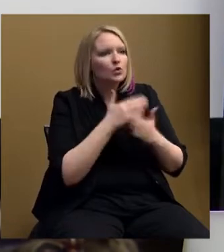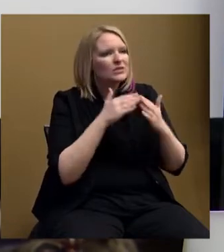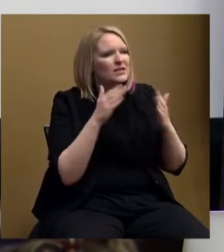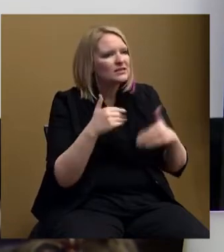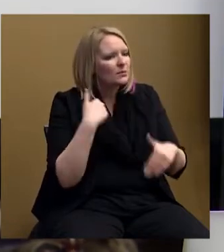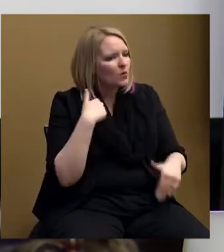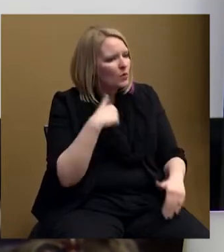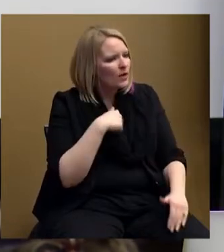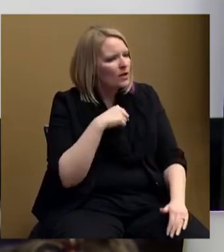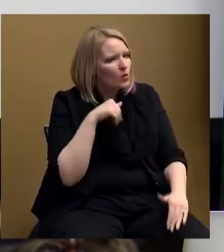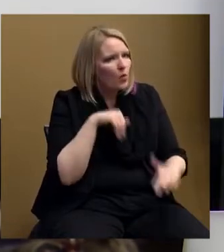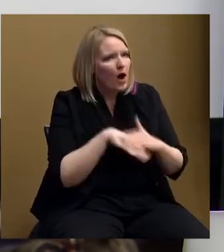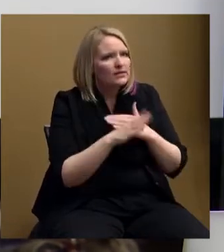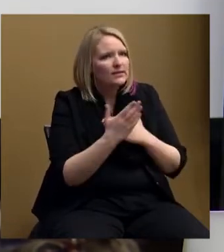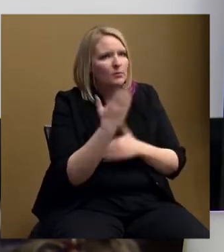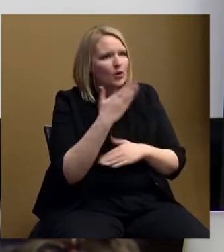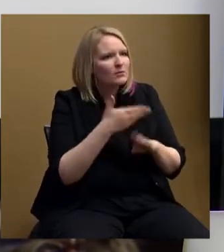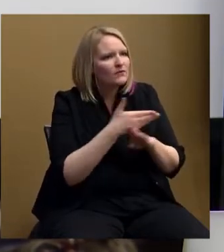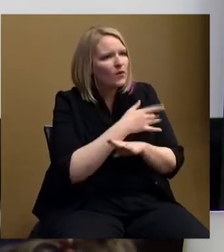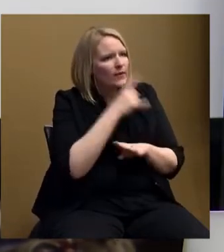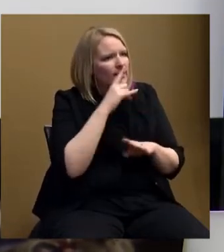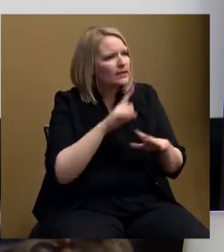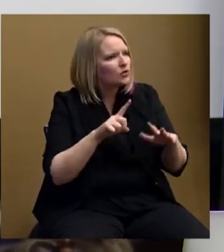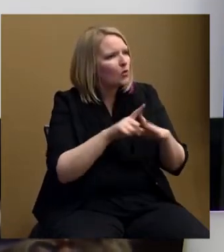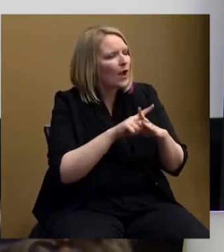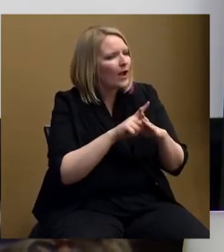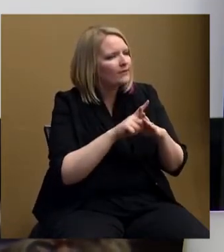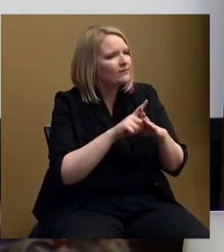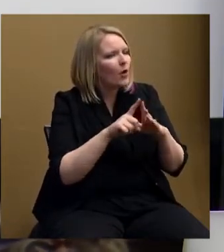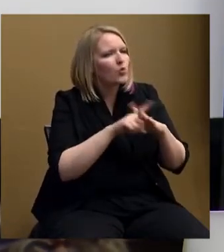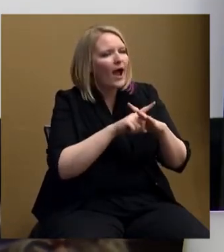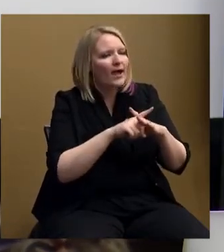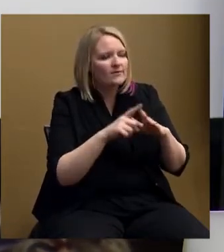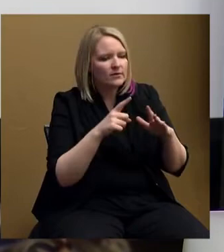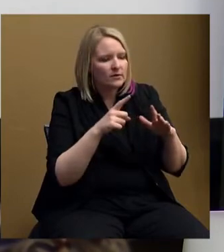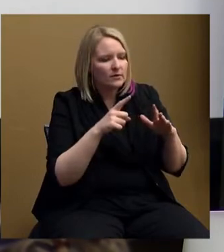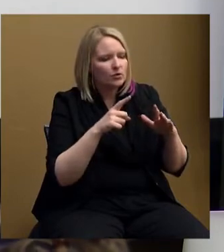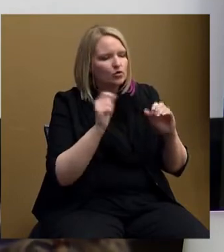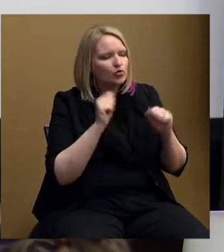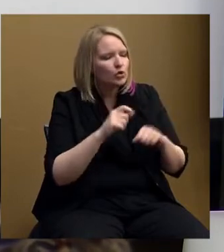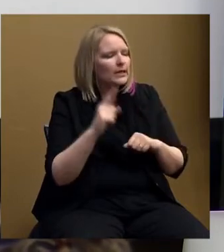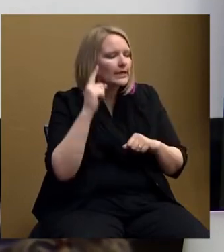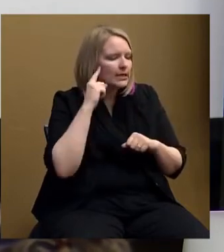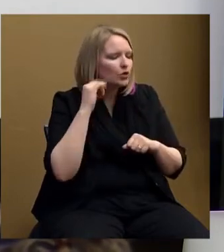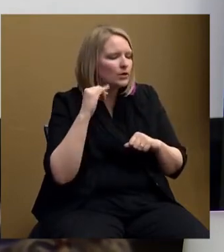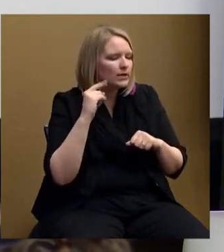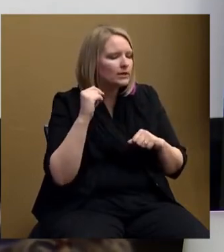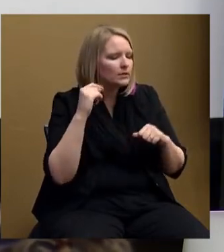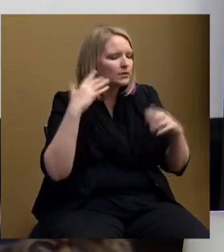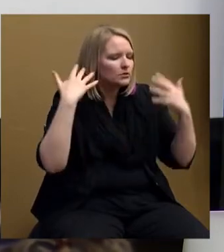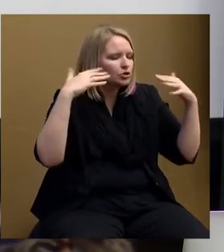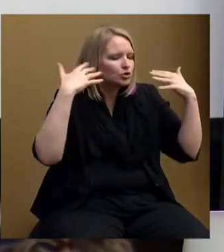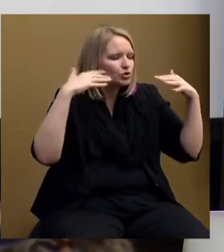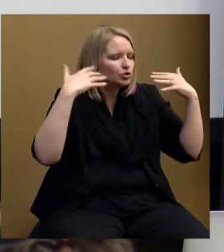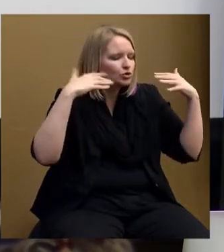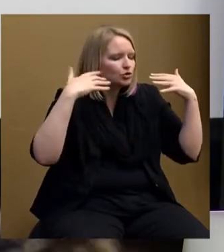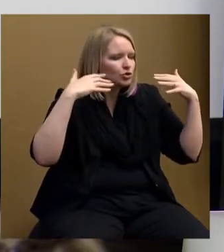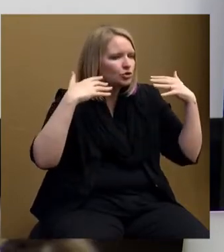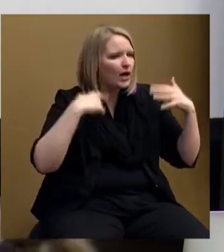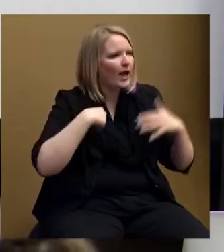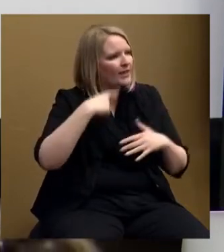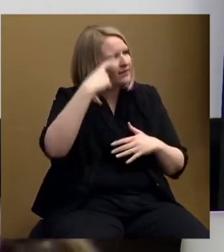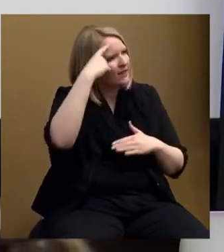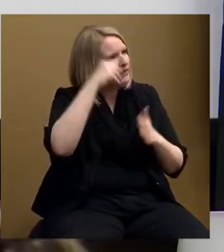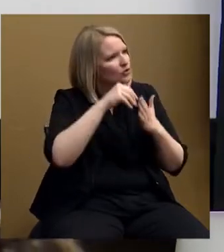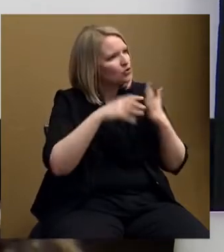kind of walked in there one morning before all the kids arrived, and you could definitely hear it. But I think he thought it